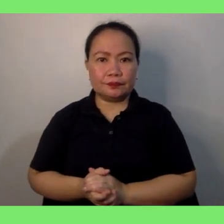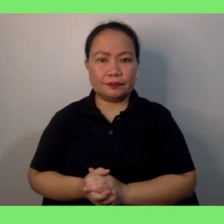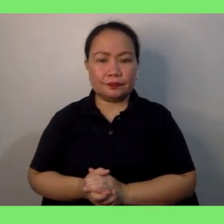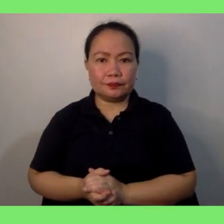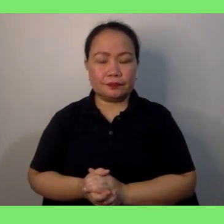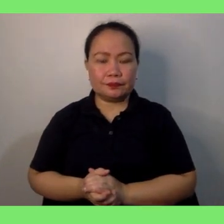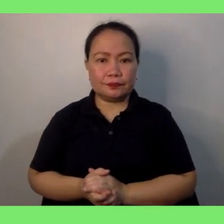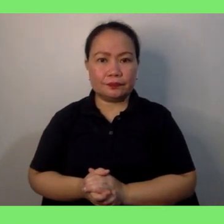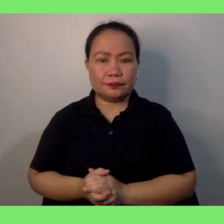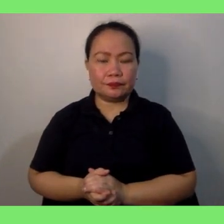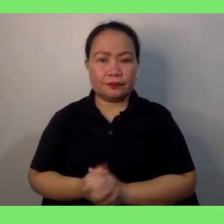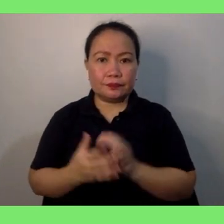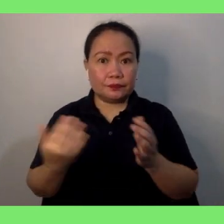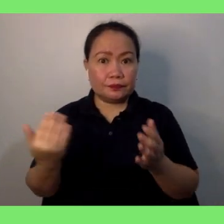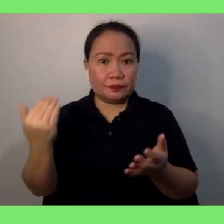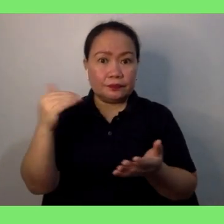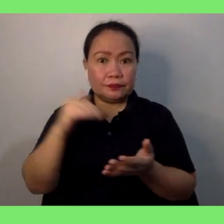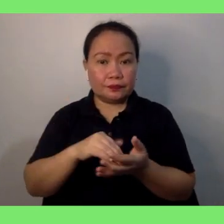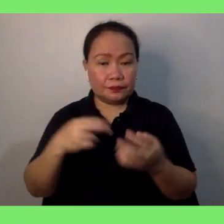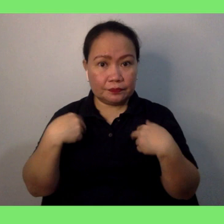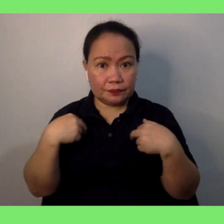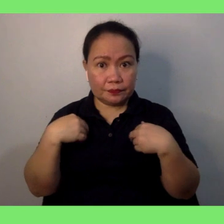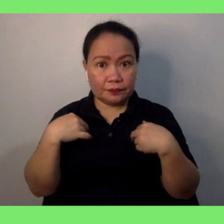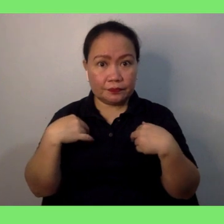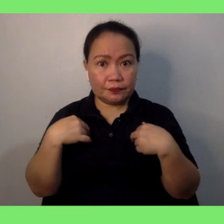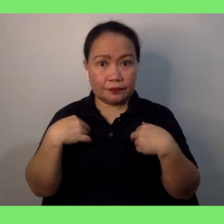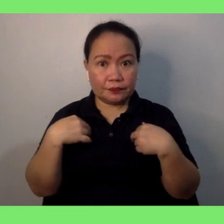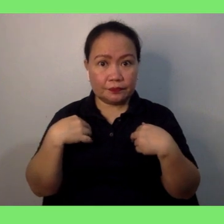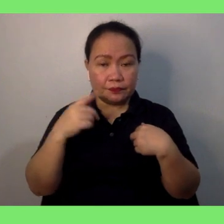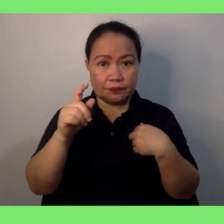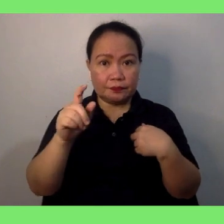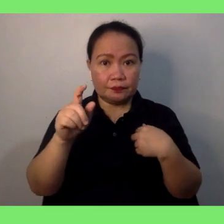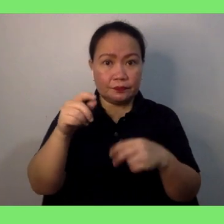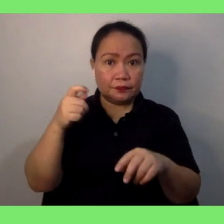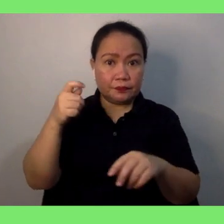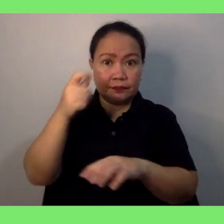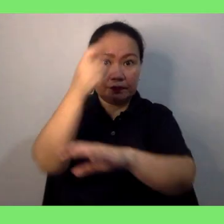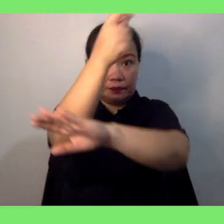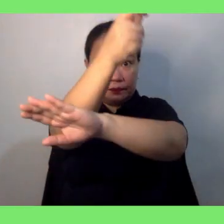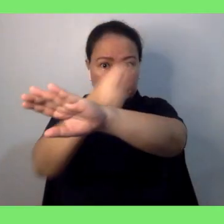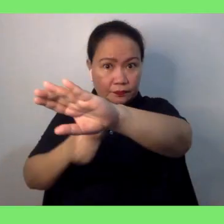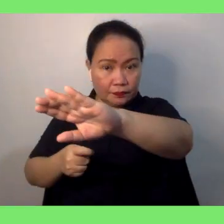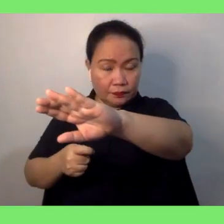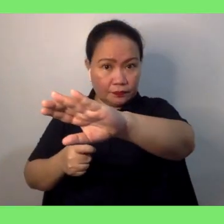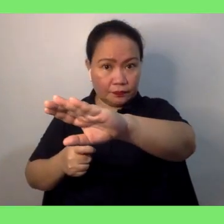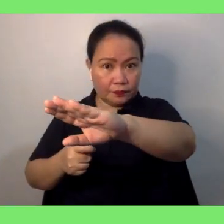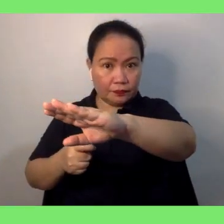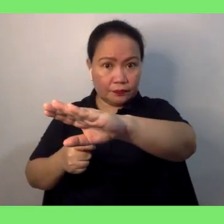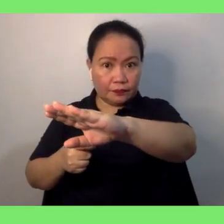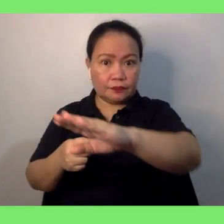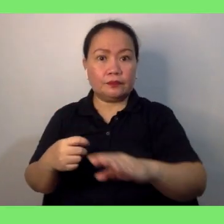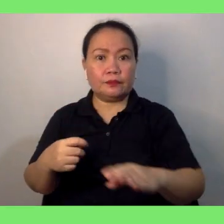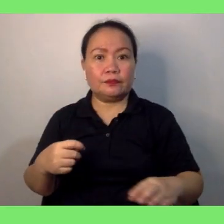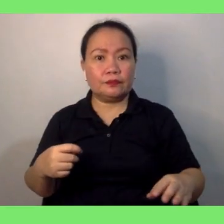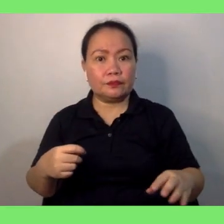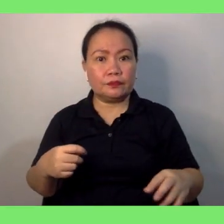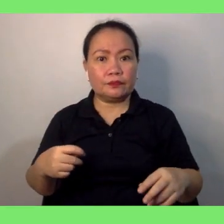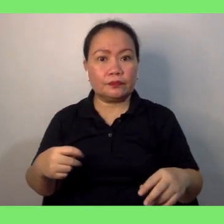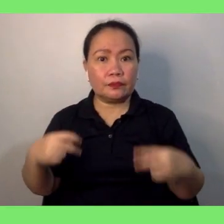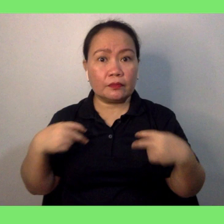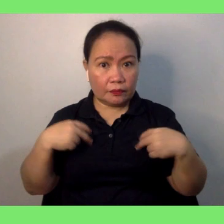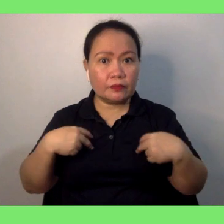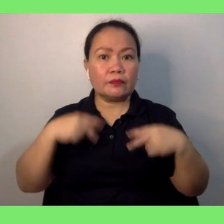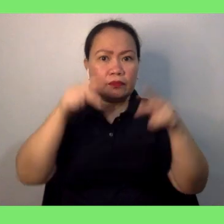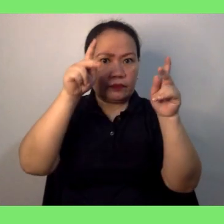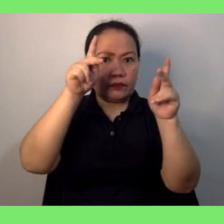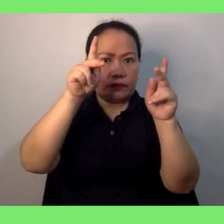okay, so again, we still have the transversal, but as you can see, we already have